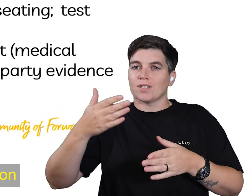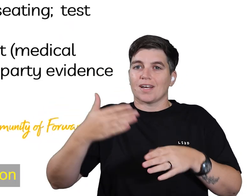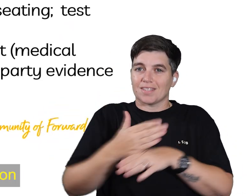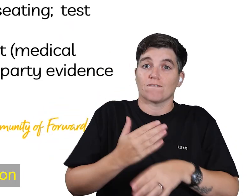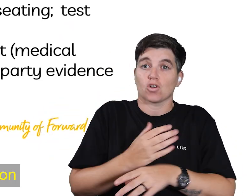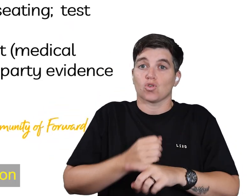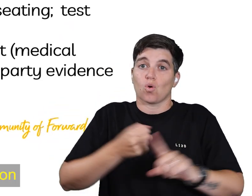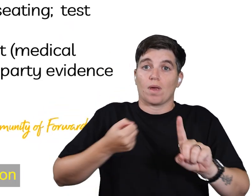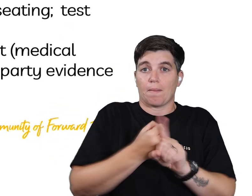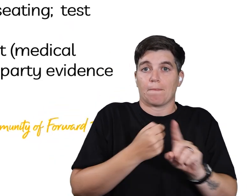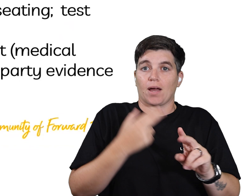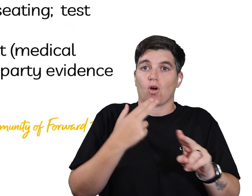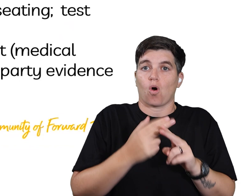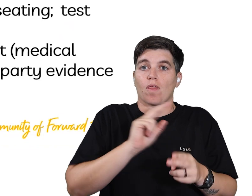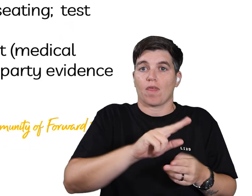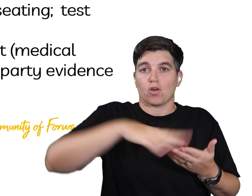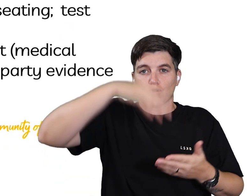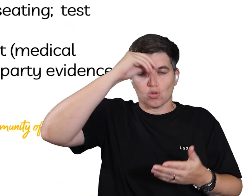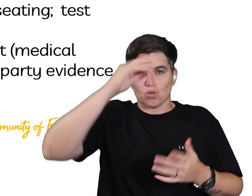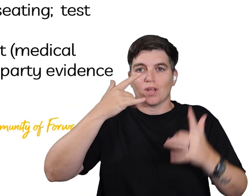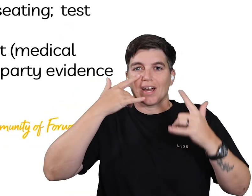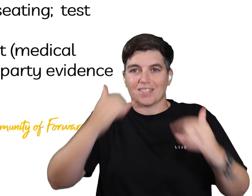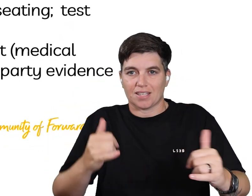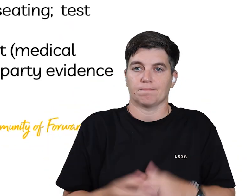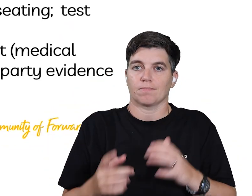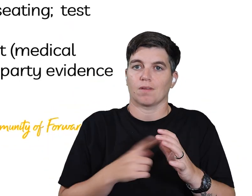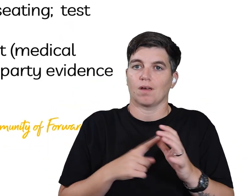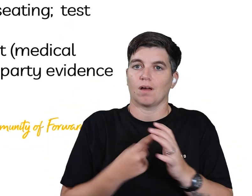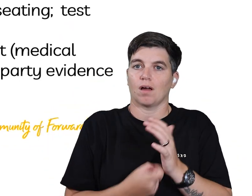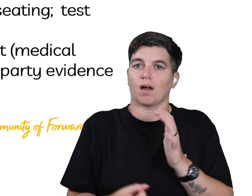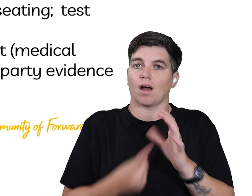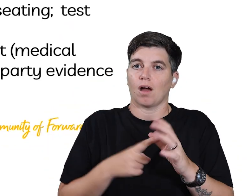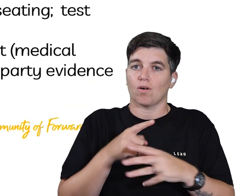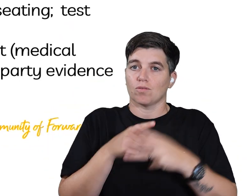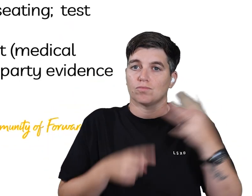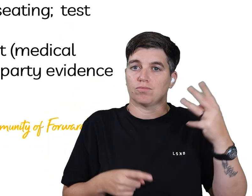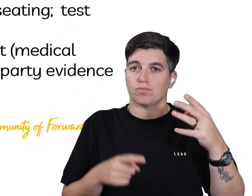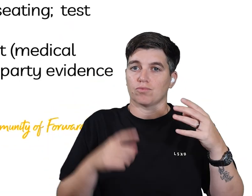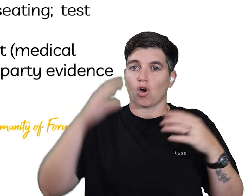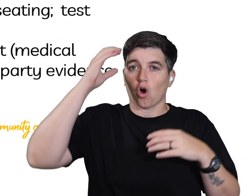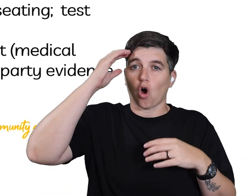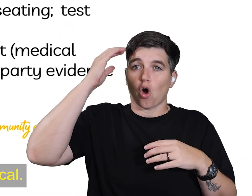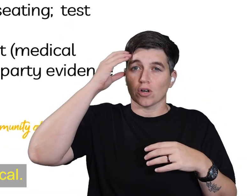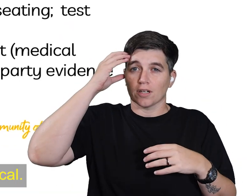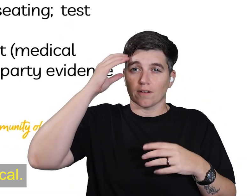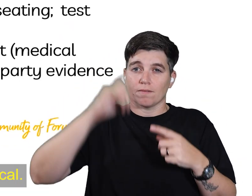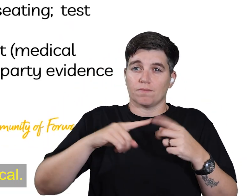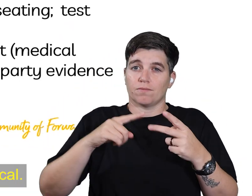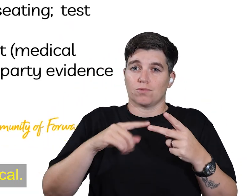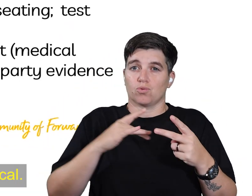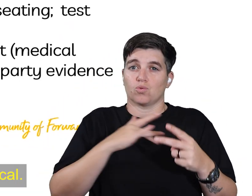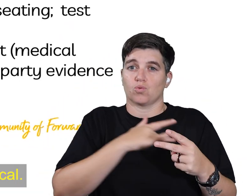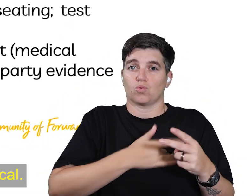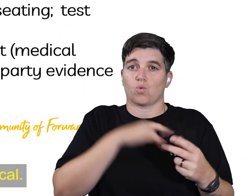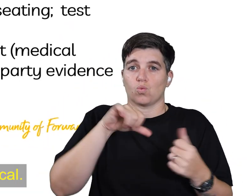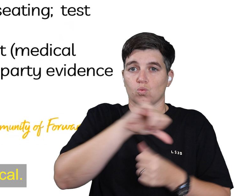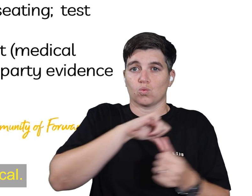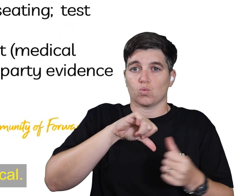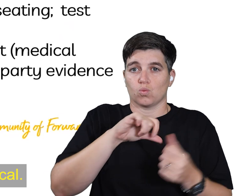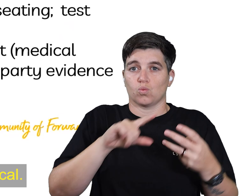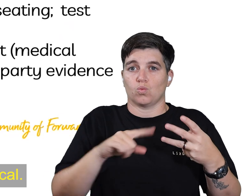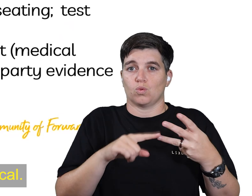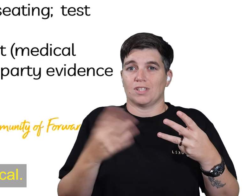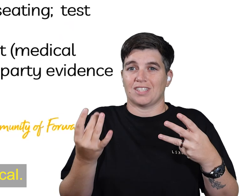functional impact of the condition in which the AARA is being sought. AARA provisions sit across the categories of cognitive,